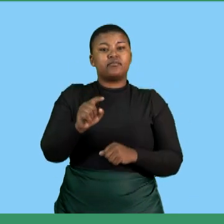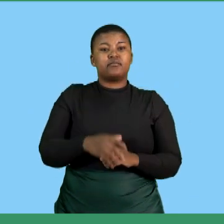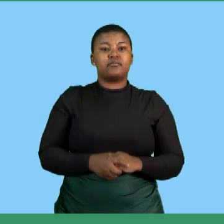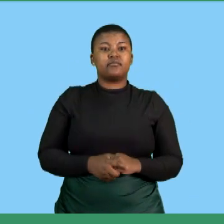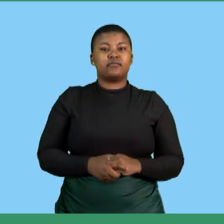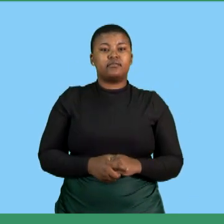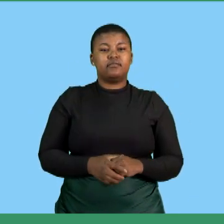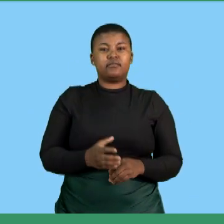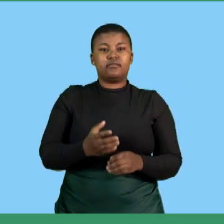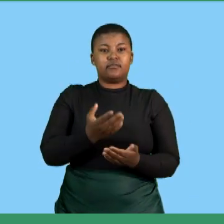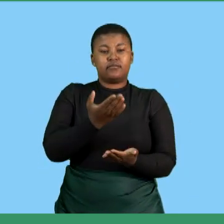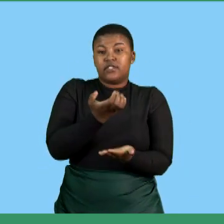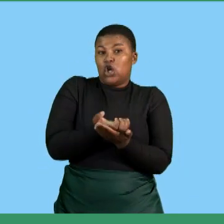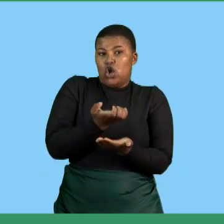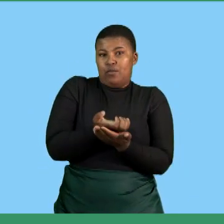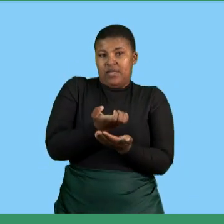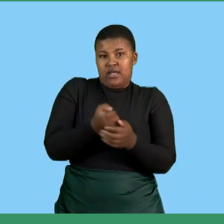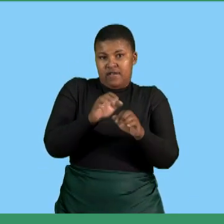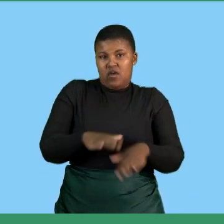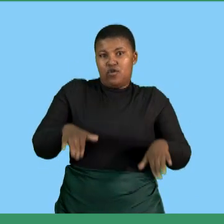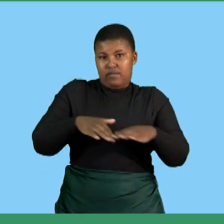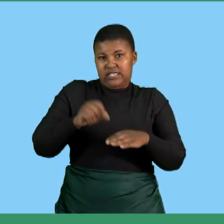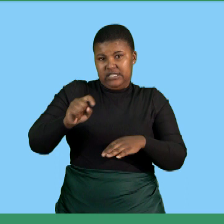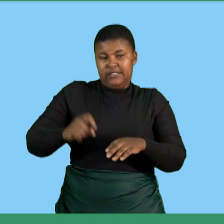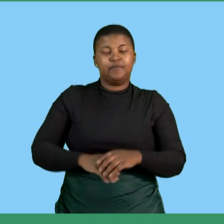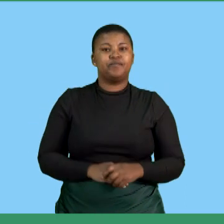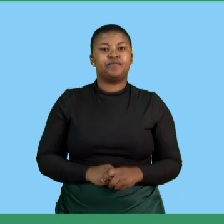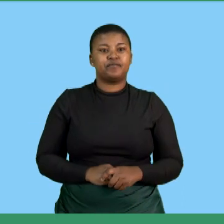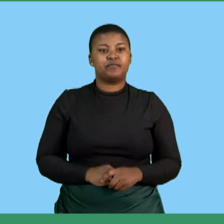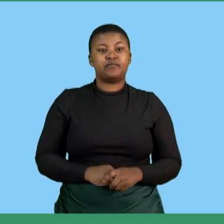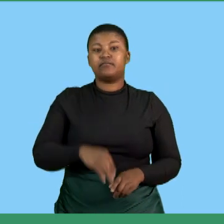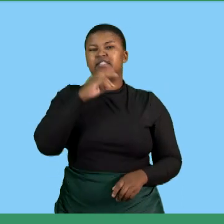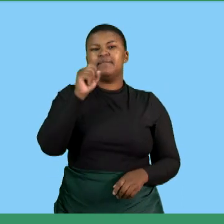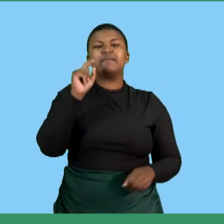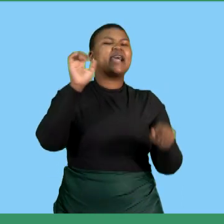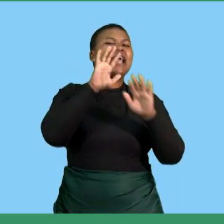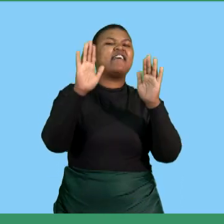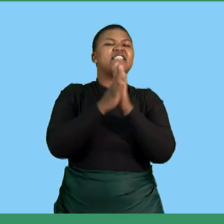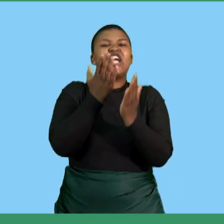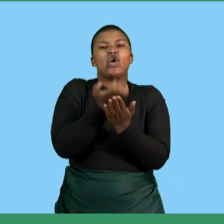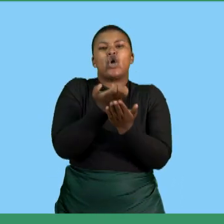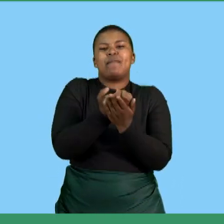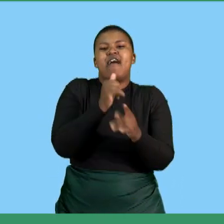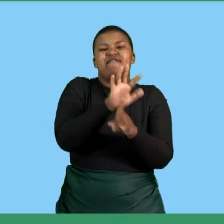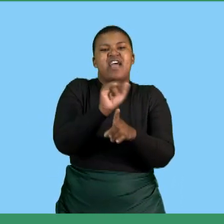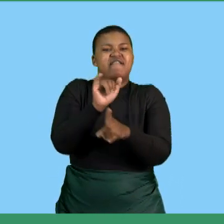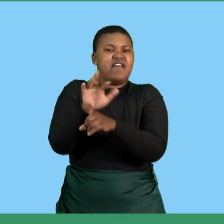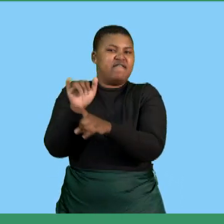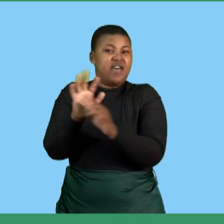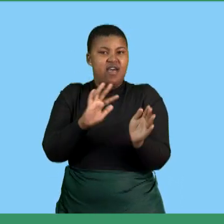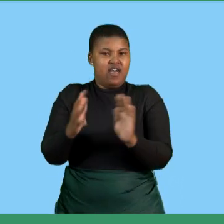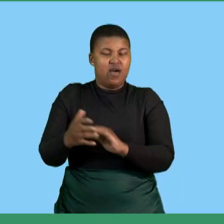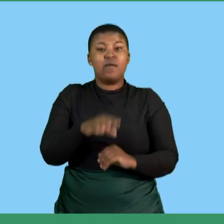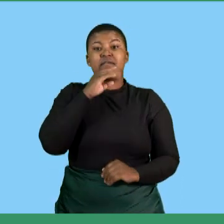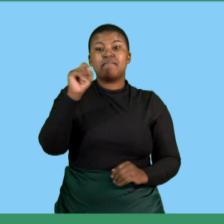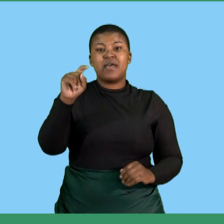next term then you should be familiar with is economical environment, which is then all economic factors,